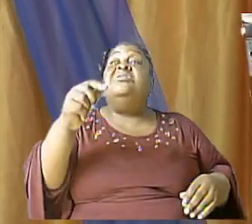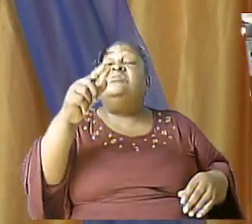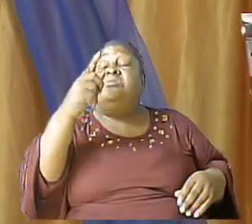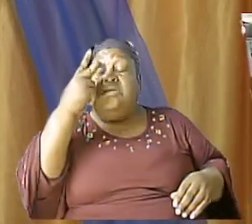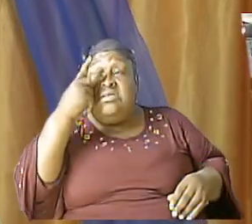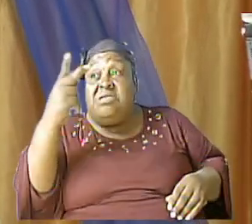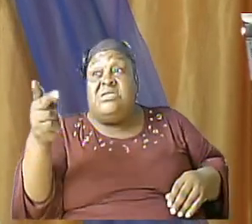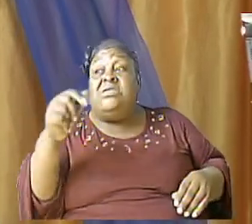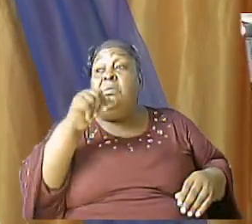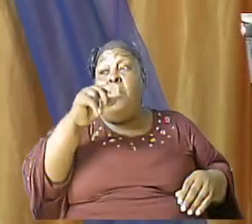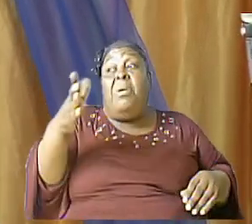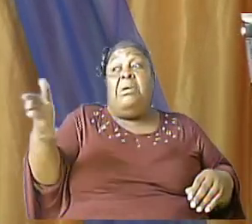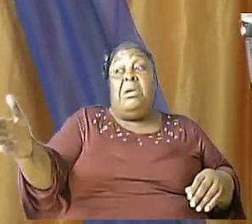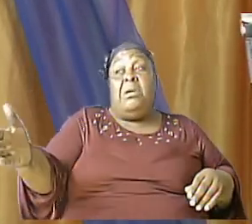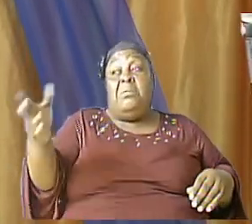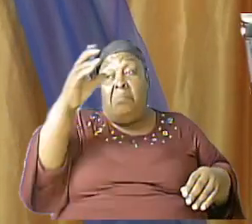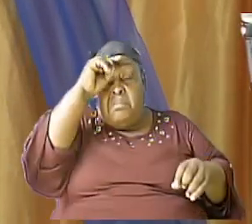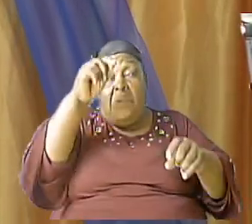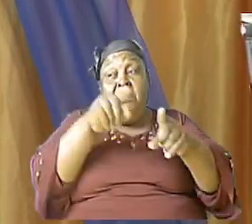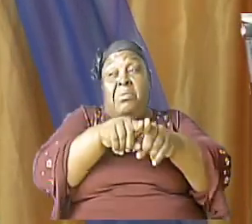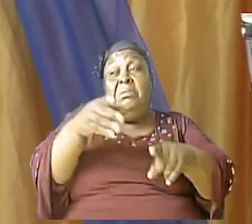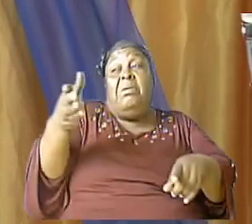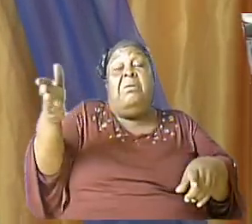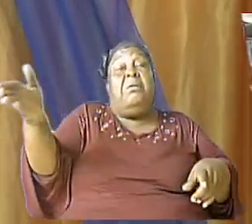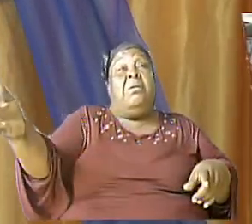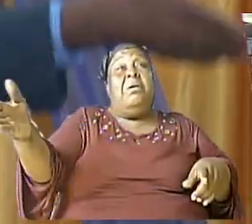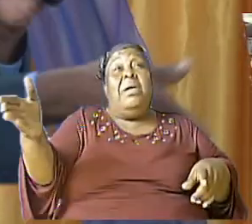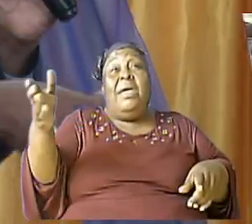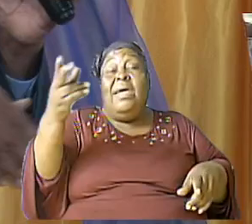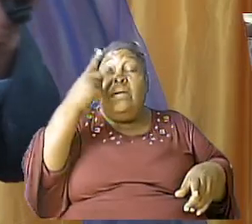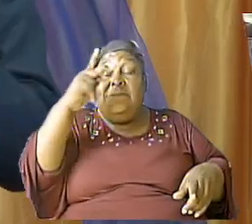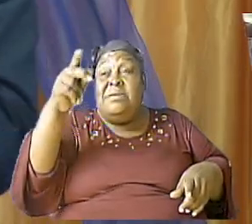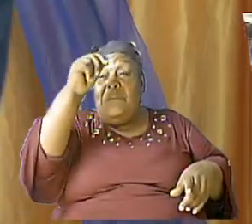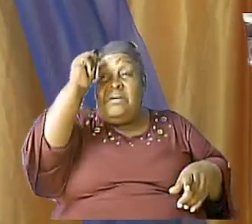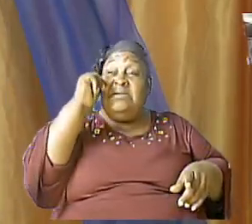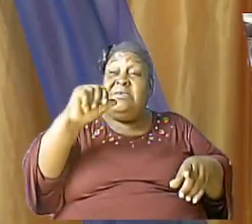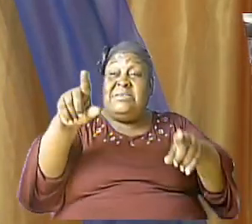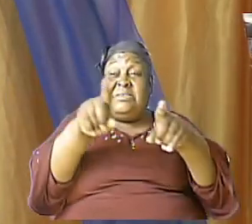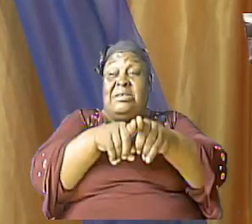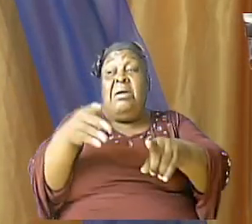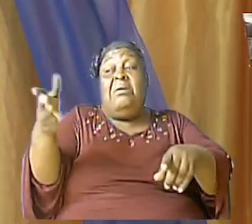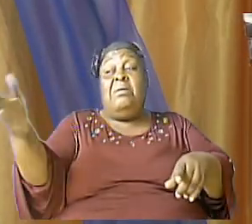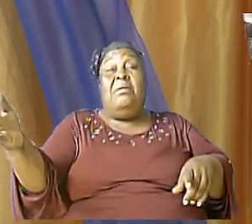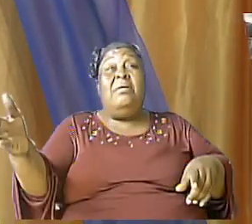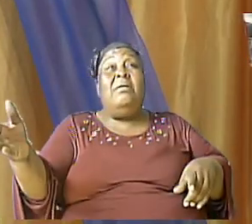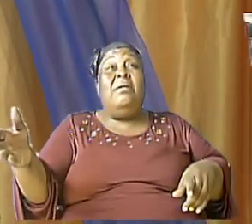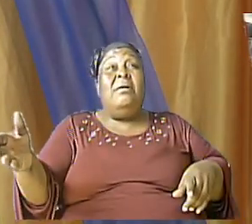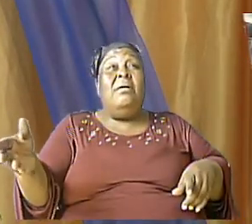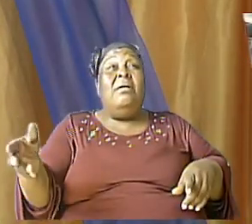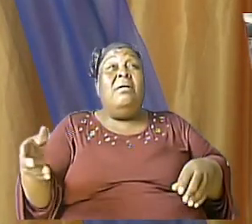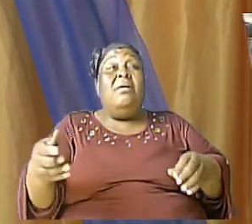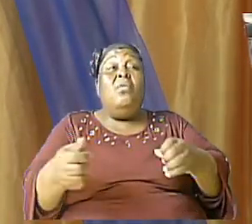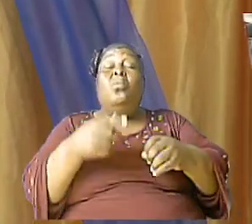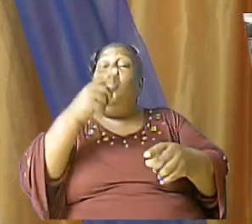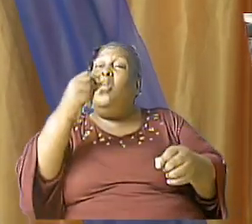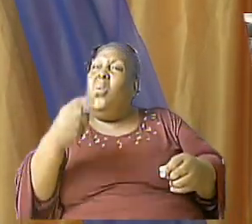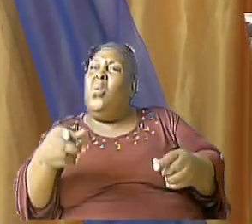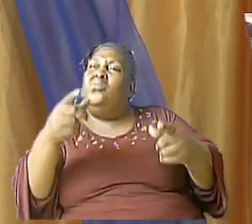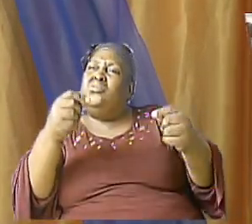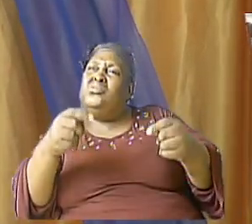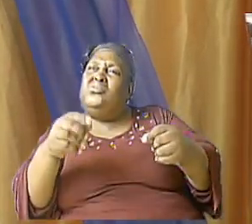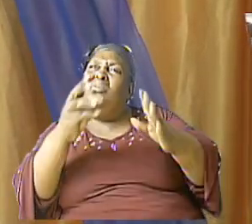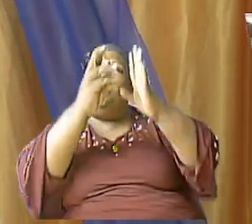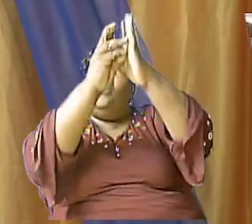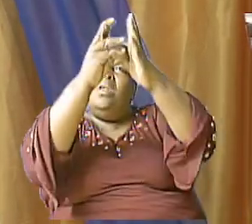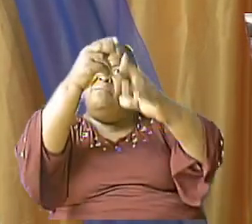here. See my brother them here. See my sister here. You know, whosoever that doeth the will of